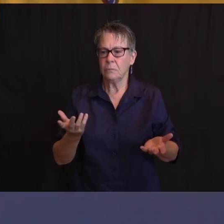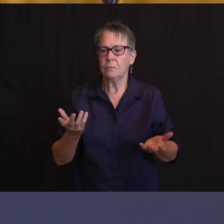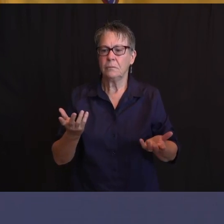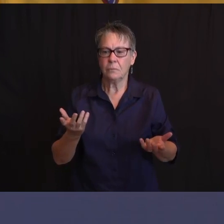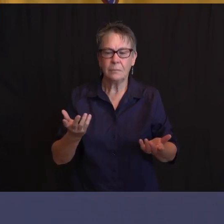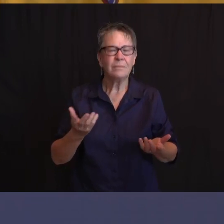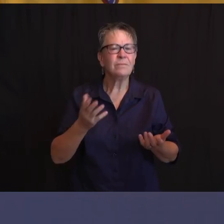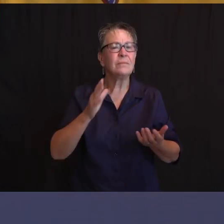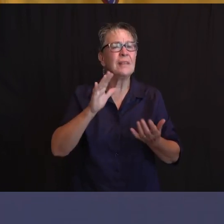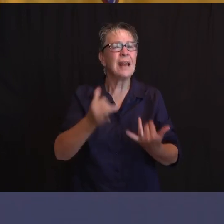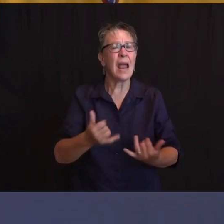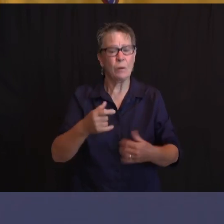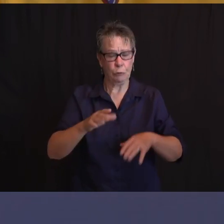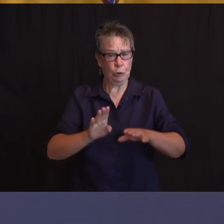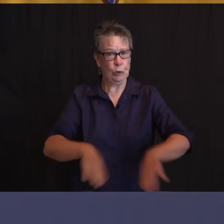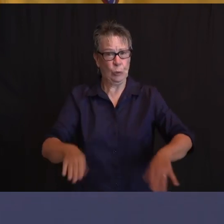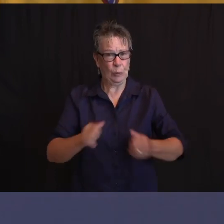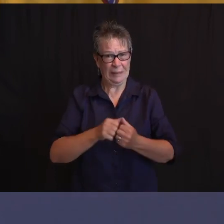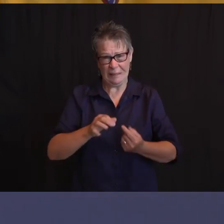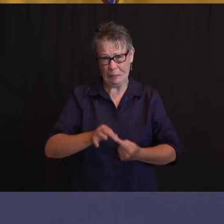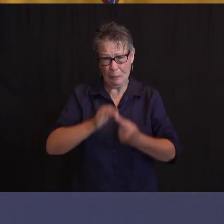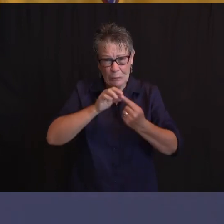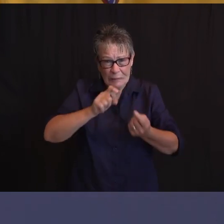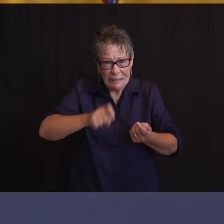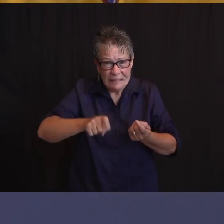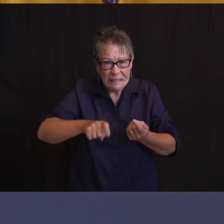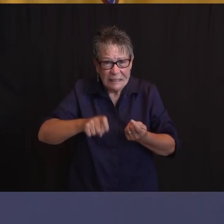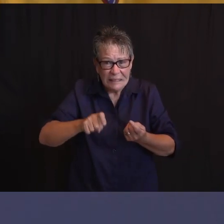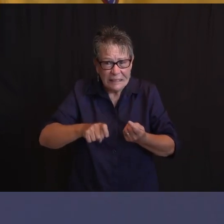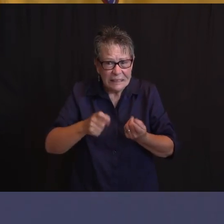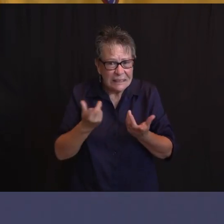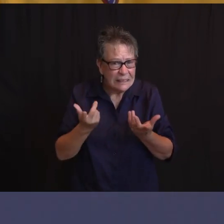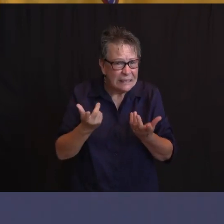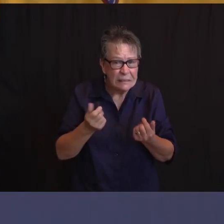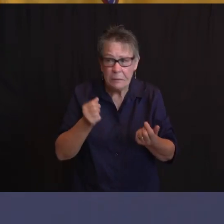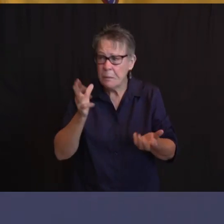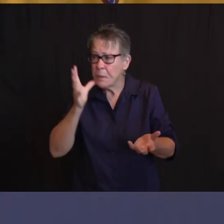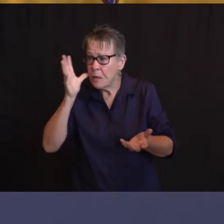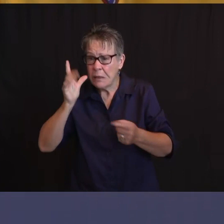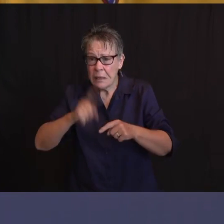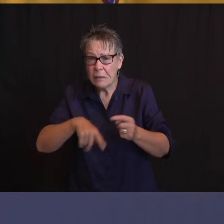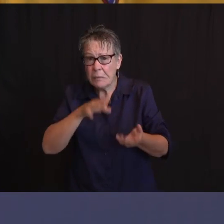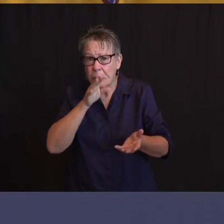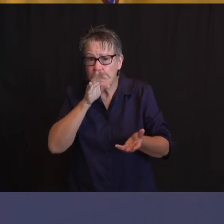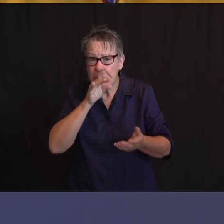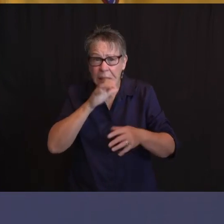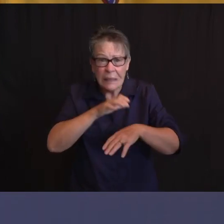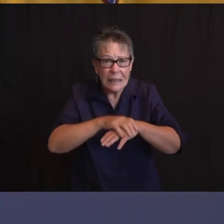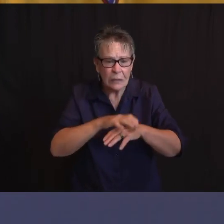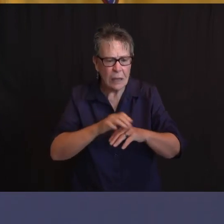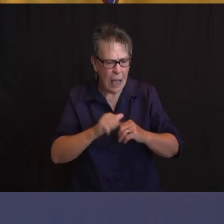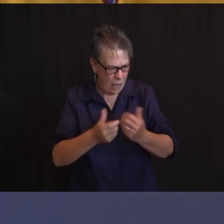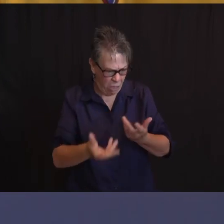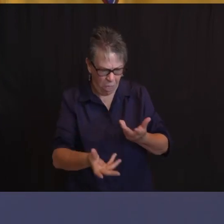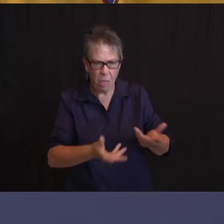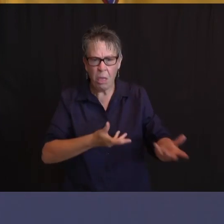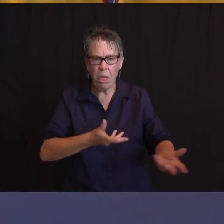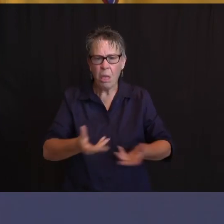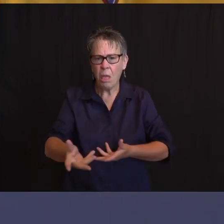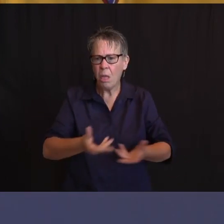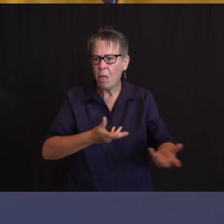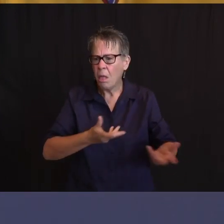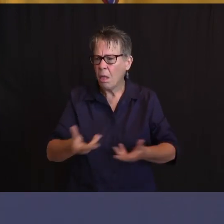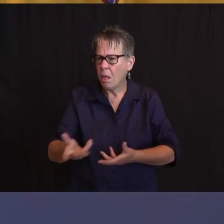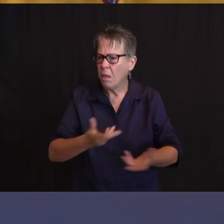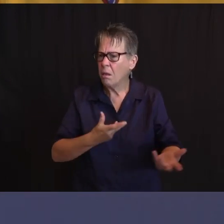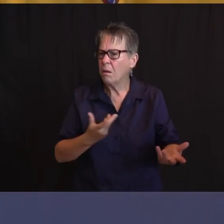there was a huge cry from both communities, particularly special ed, that the lack of in-person